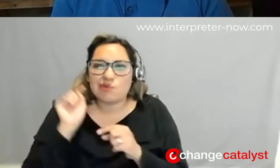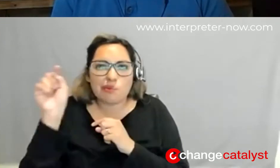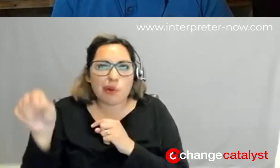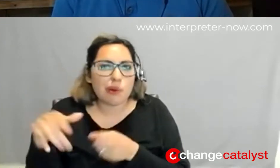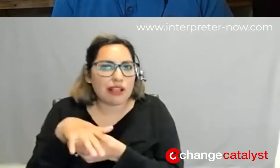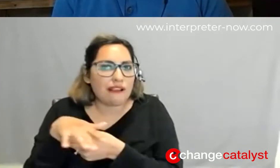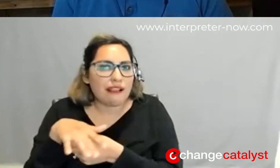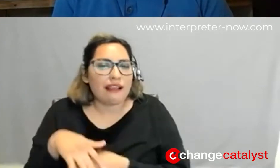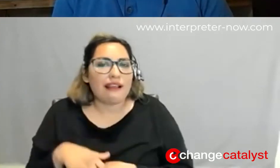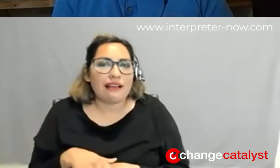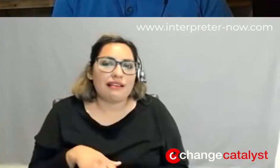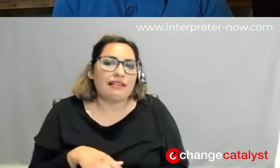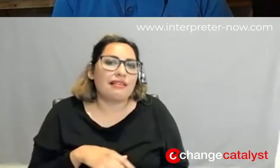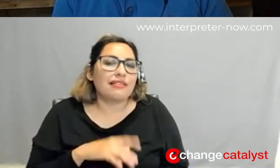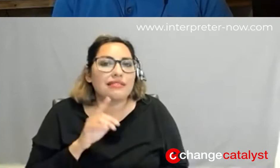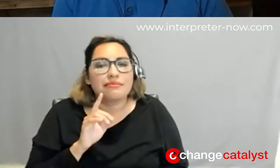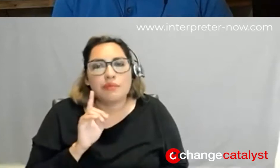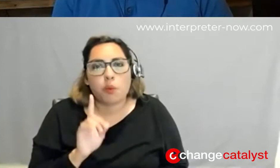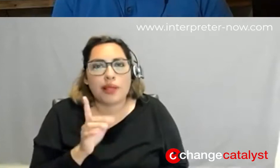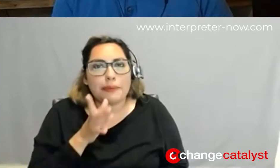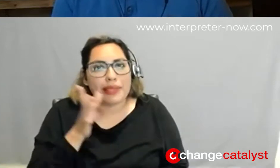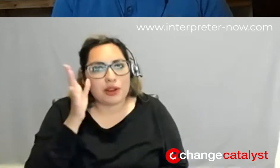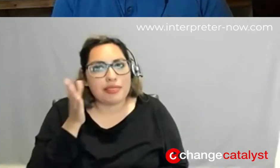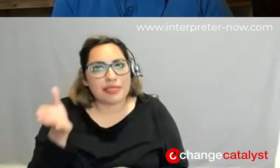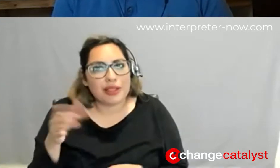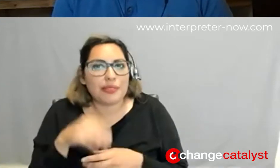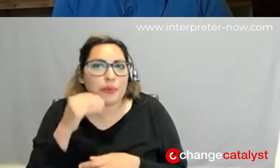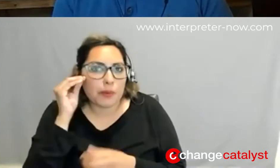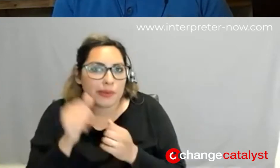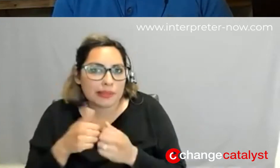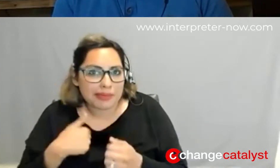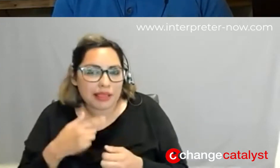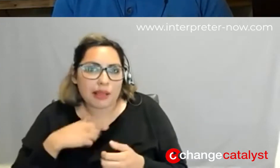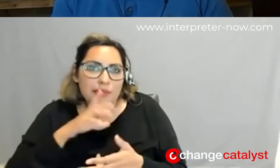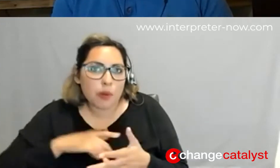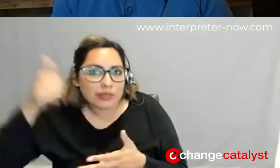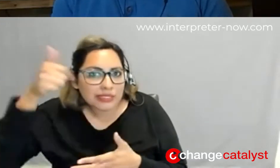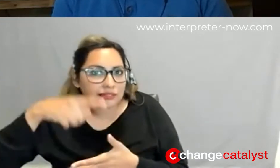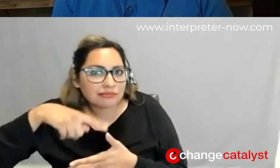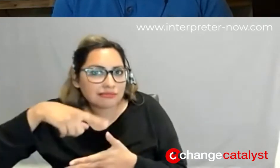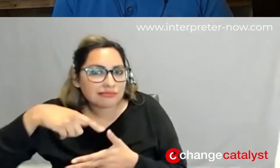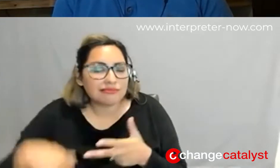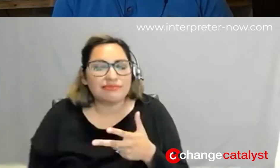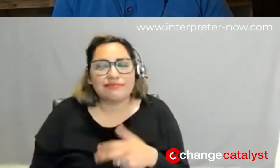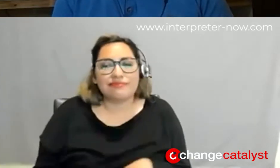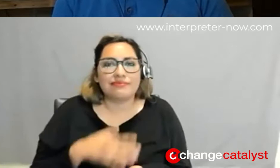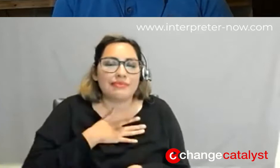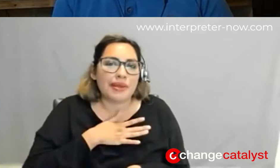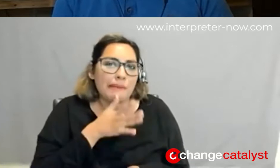in a single parent home. I'm the oldest of three kids. And my